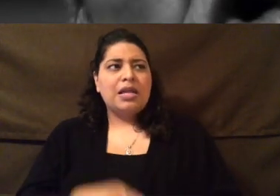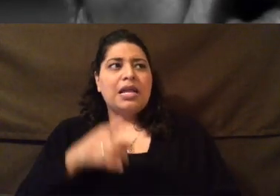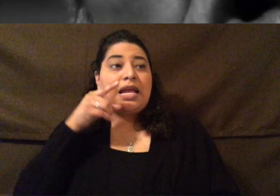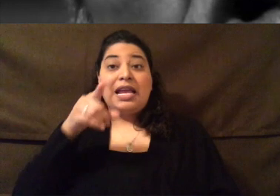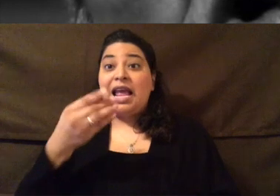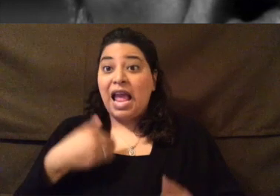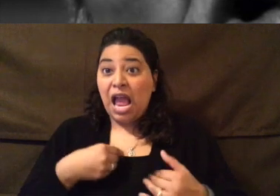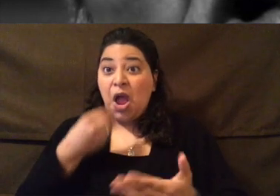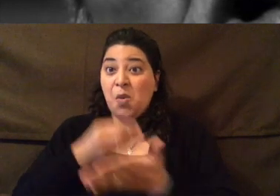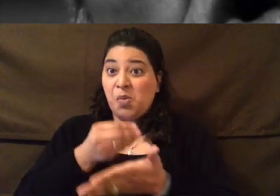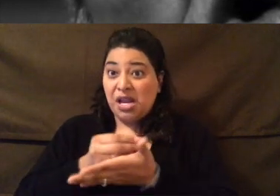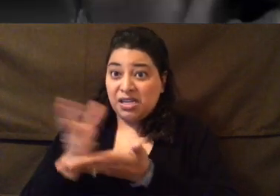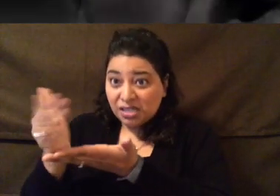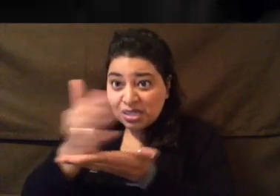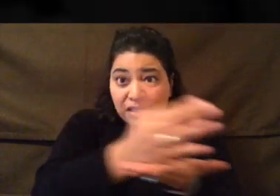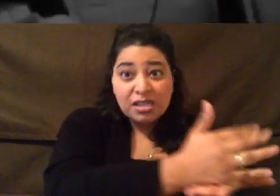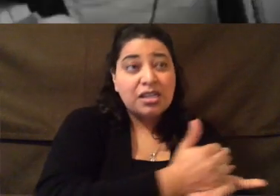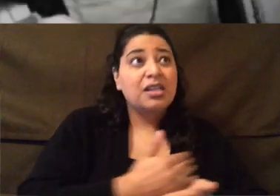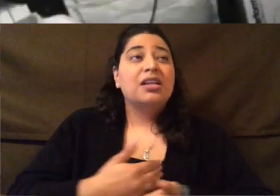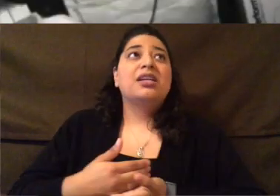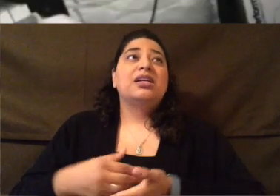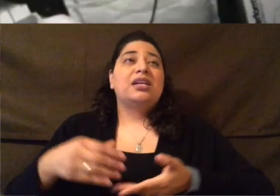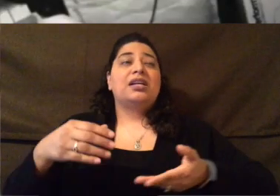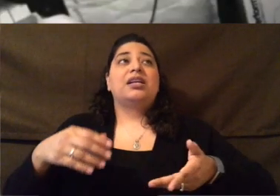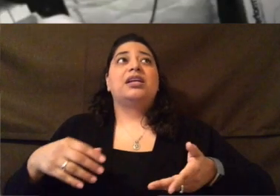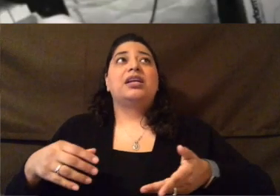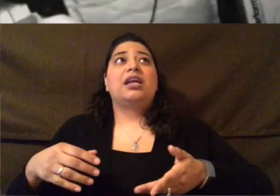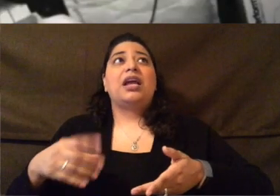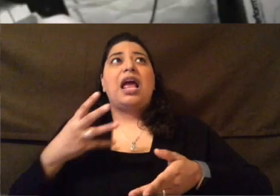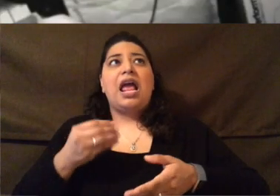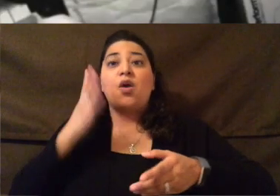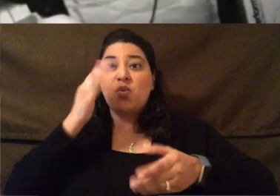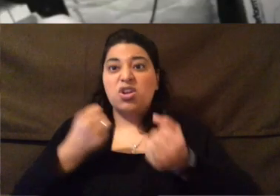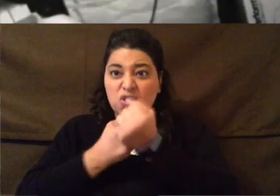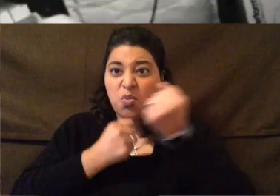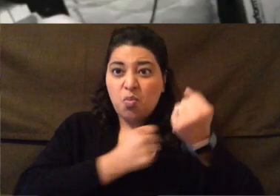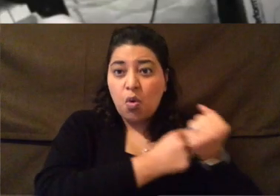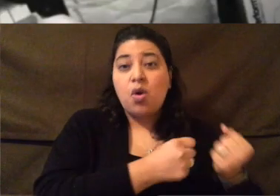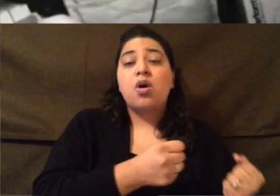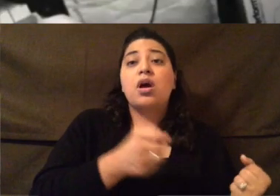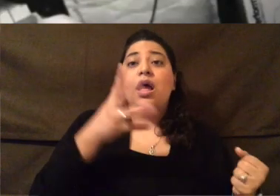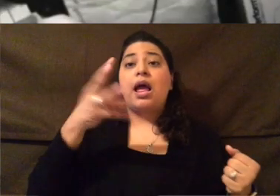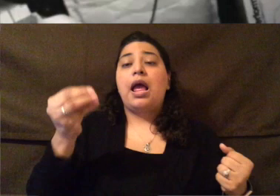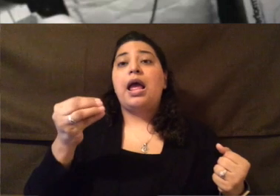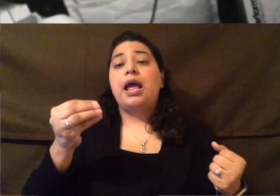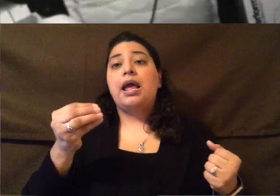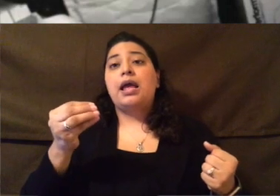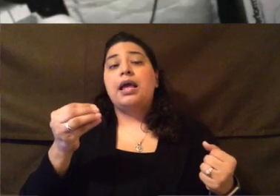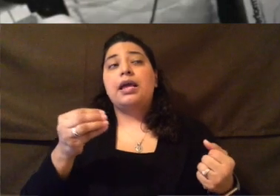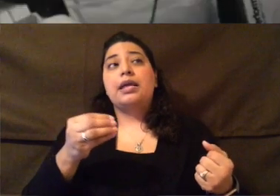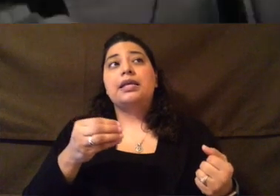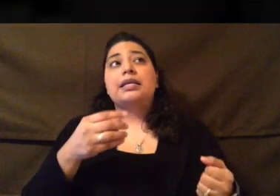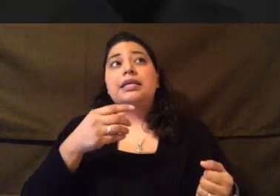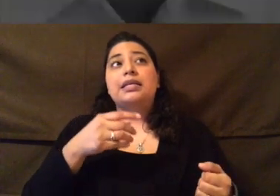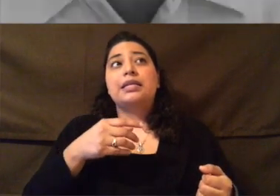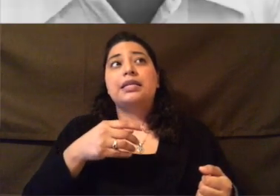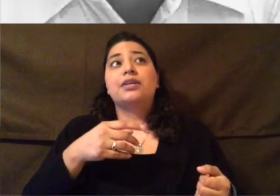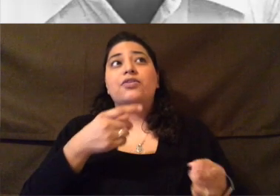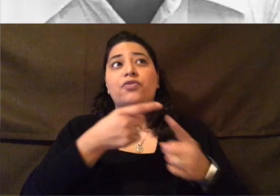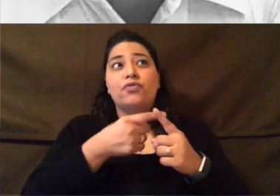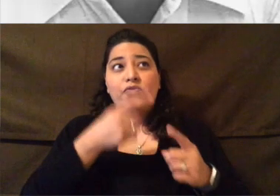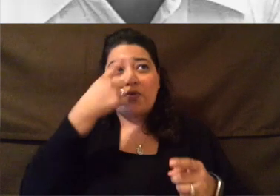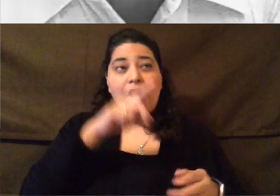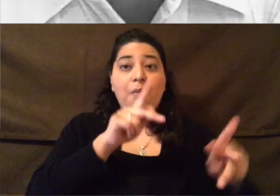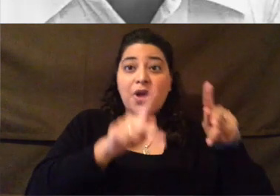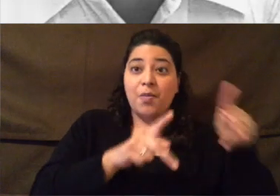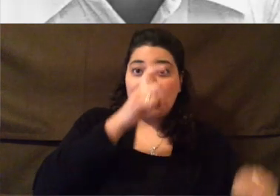here. They raised money for them, had a lot of tamaladas, raised the funds, and they took the case straight from the Court of Criminal Appeals in Texas to the